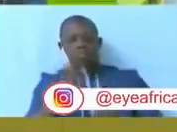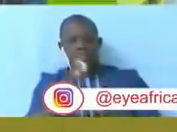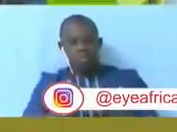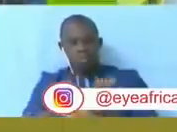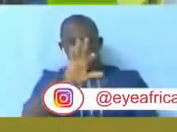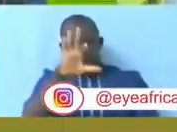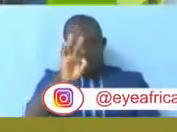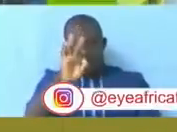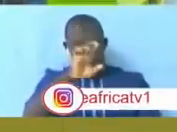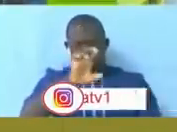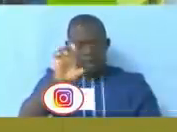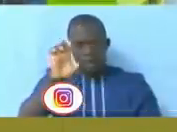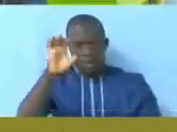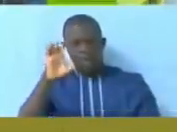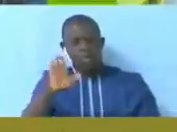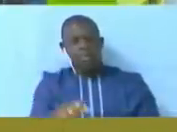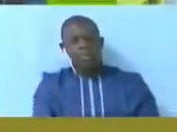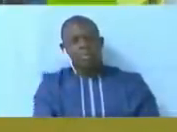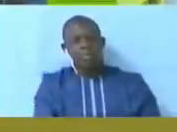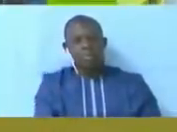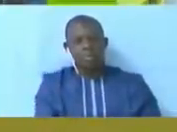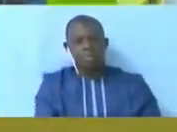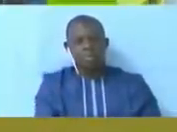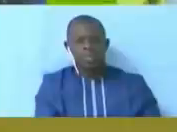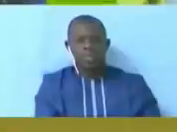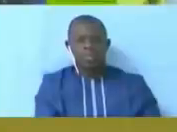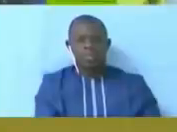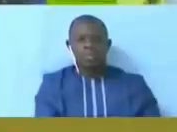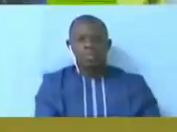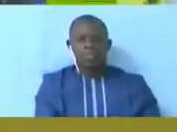Wasa was able to pick his broken teeth, you know,